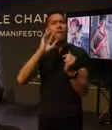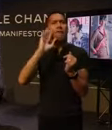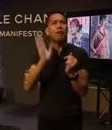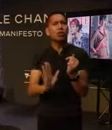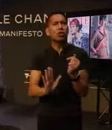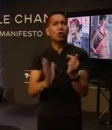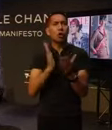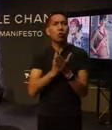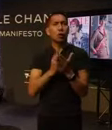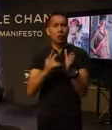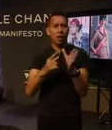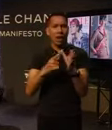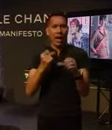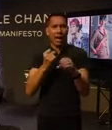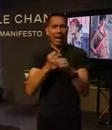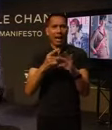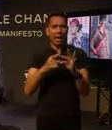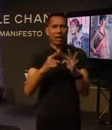quite ageist